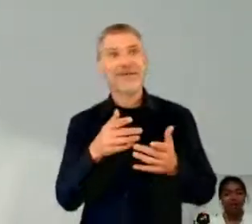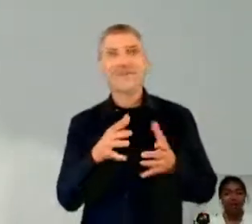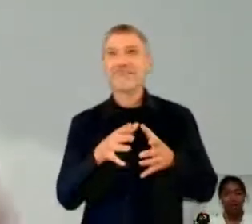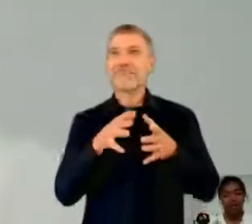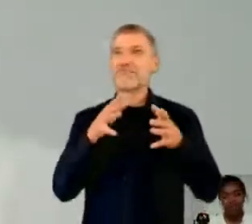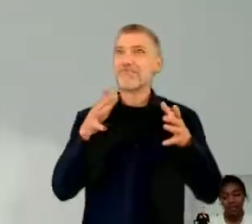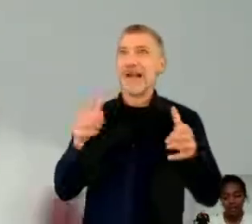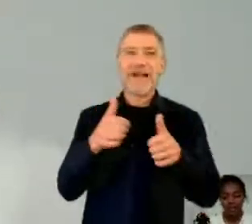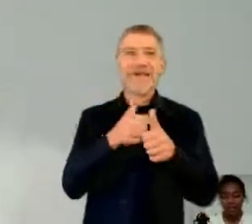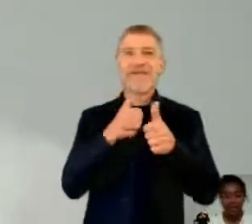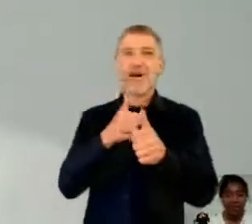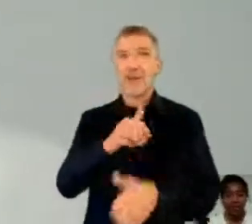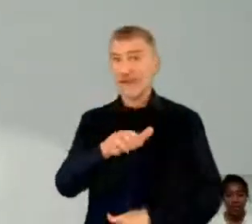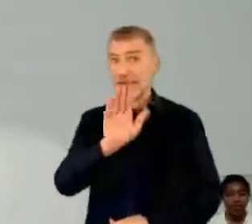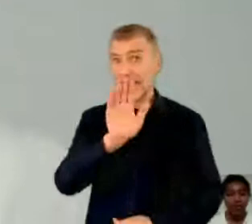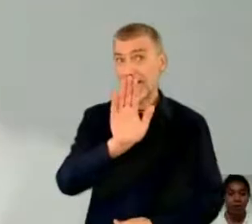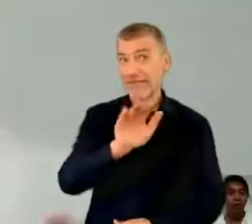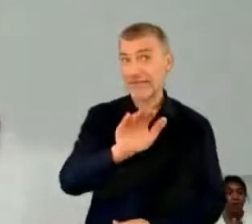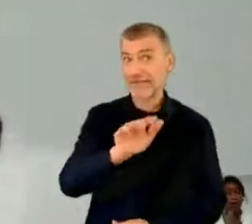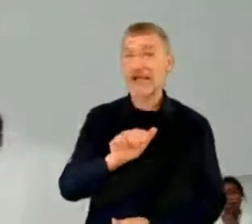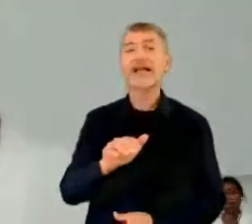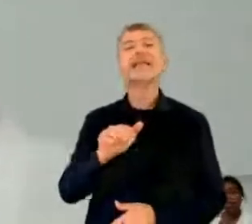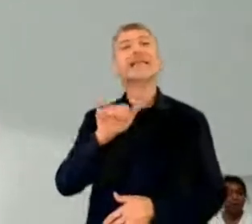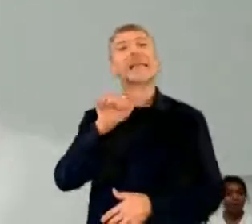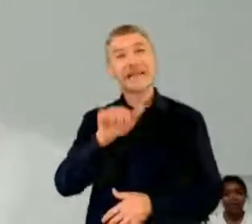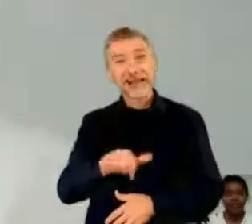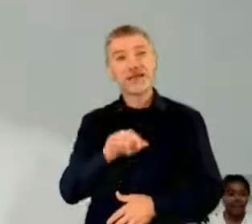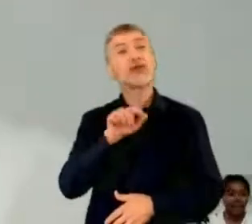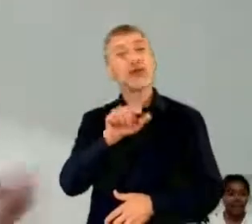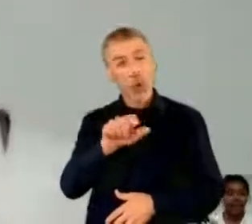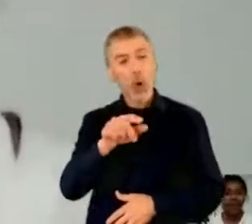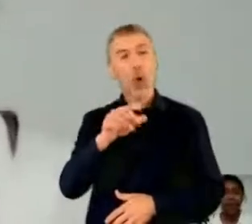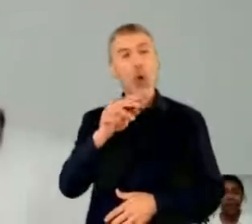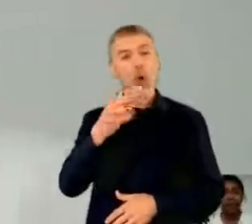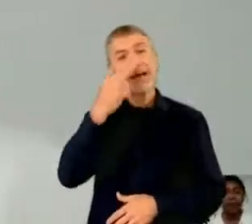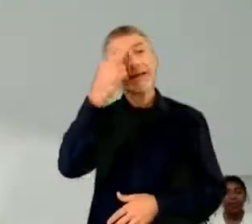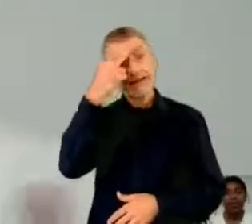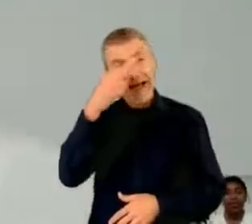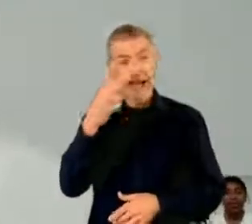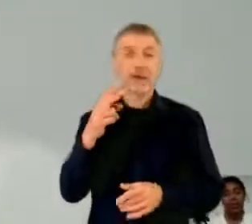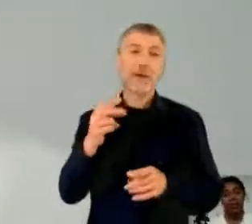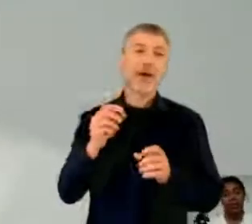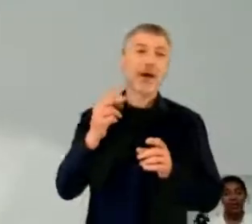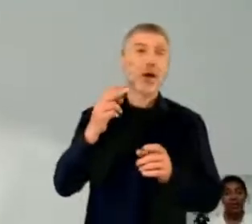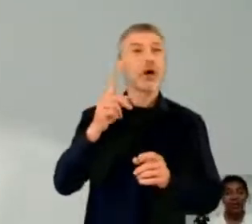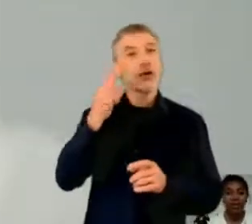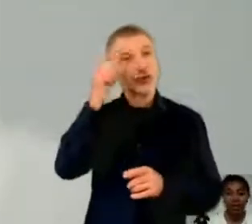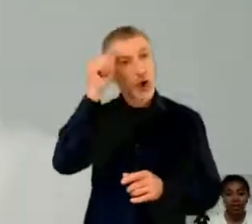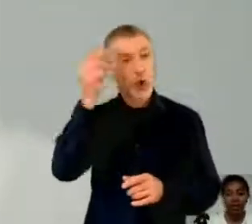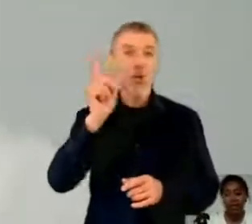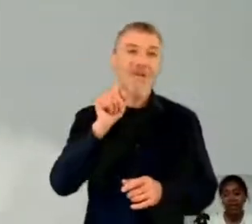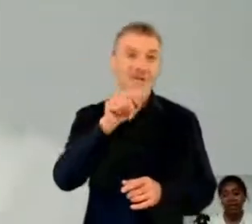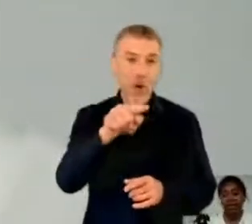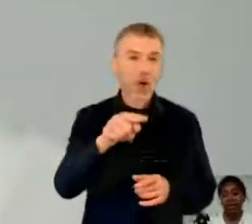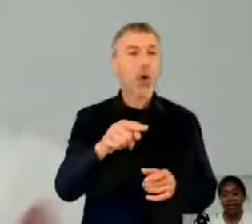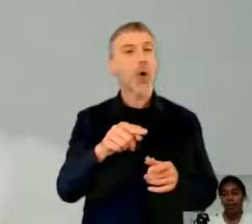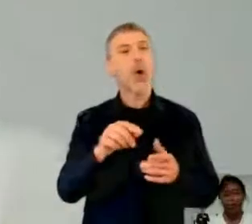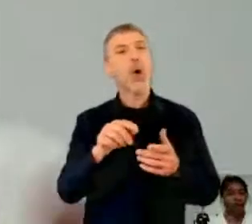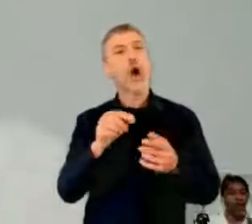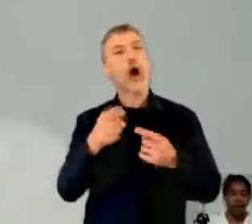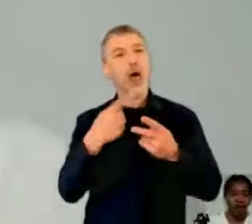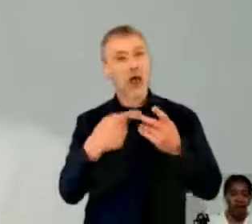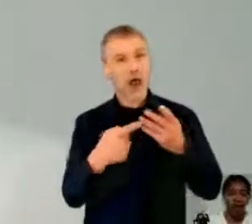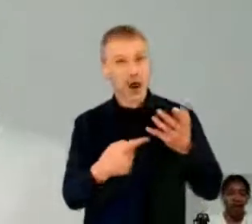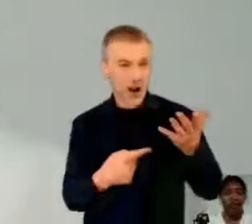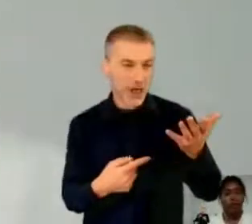know, yes, this is part of your brand and this significant color, but the right thing to do is for